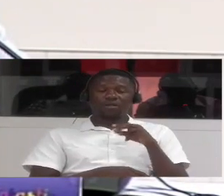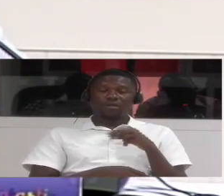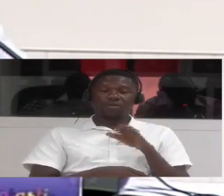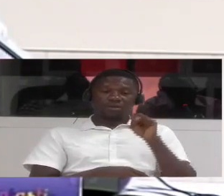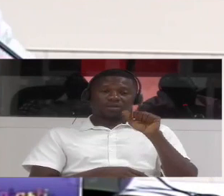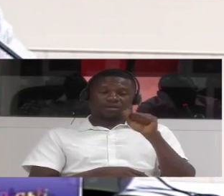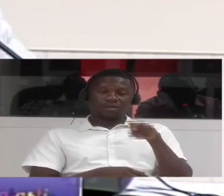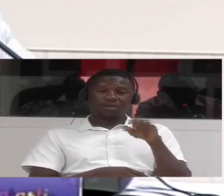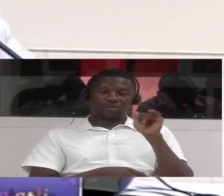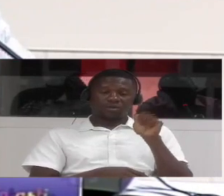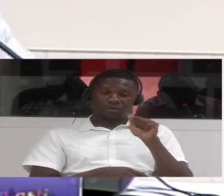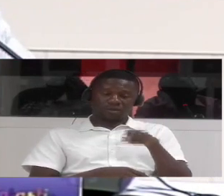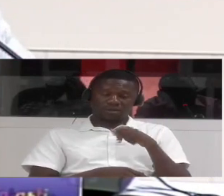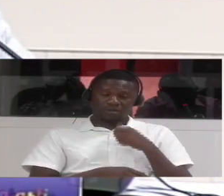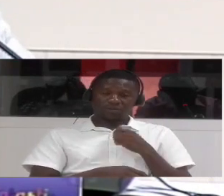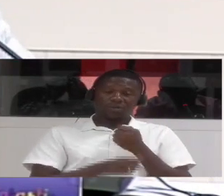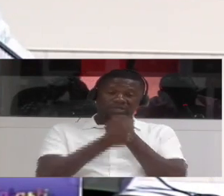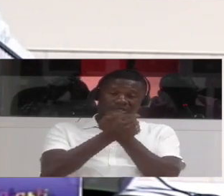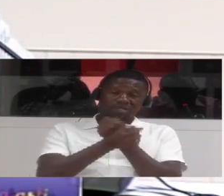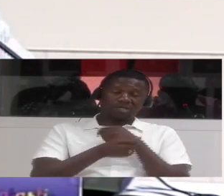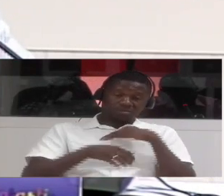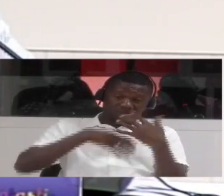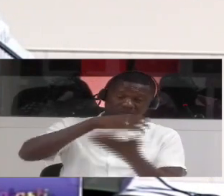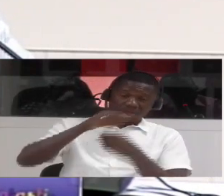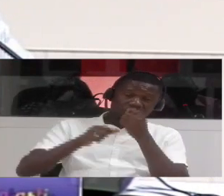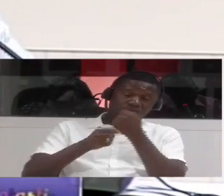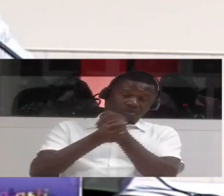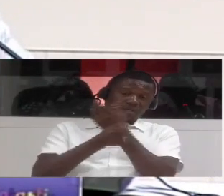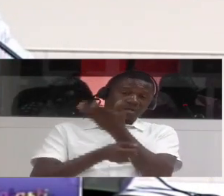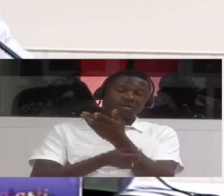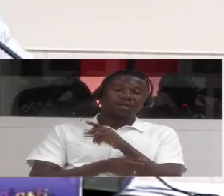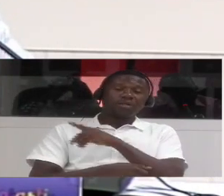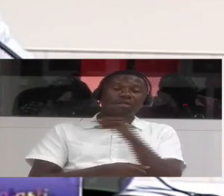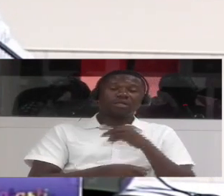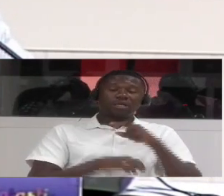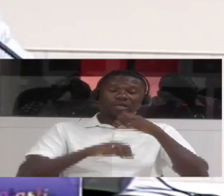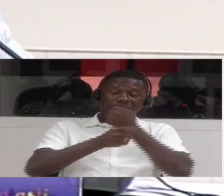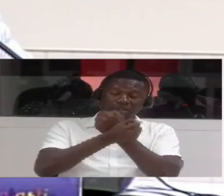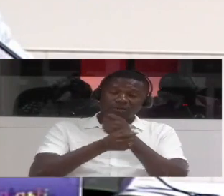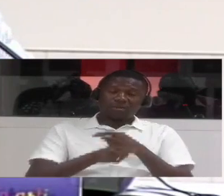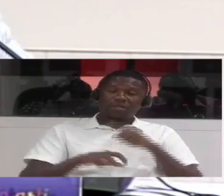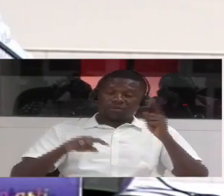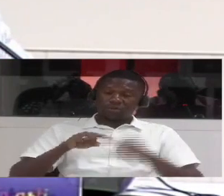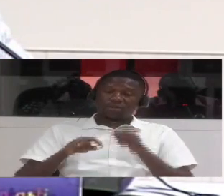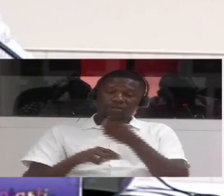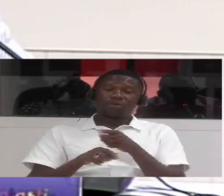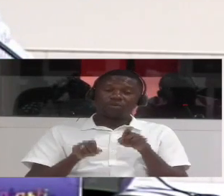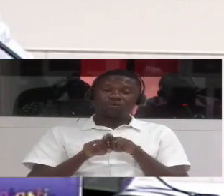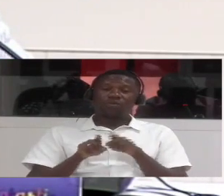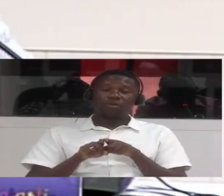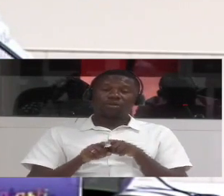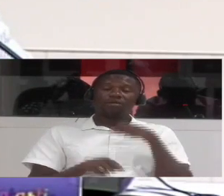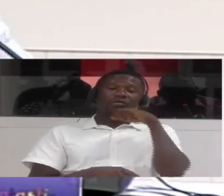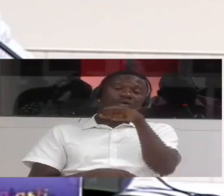Gambian diplomat. And they arrested him and charged him with